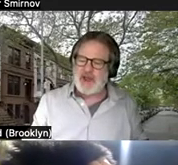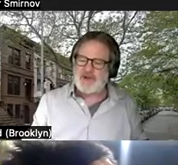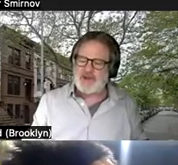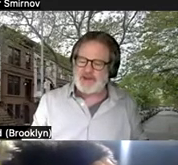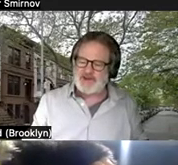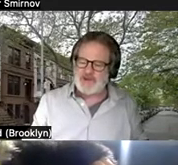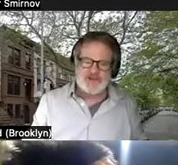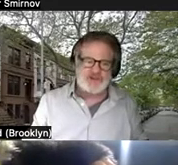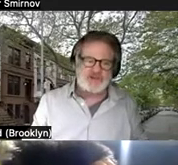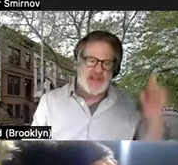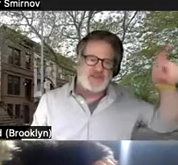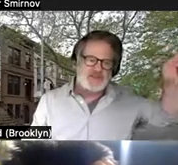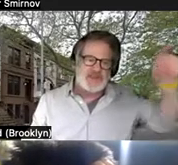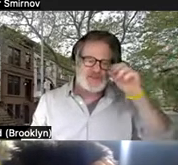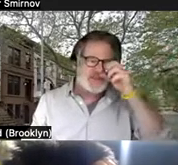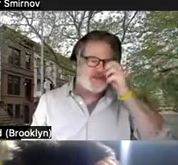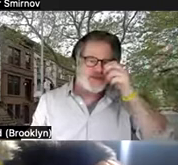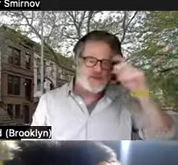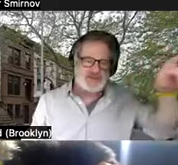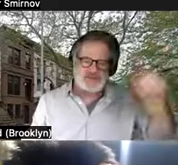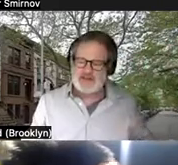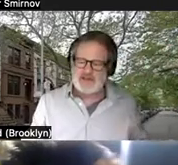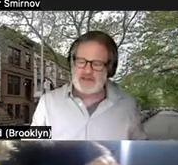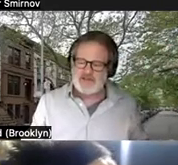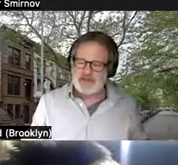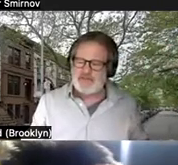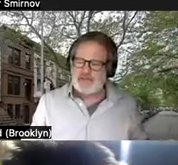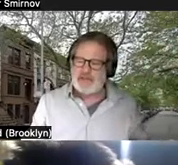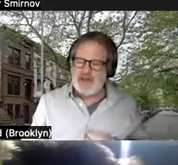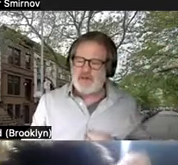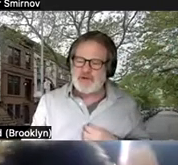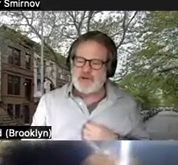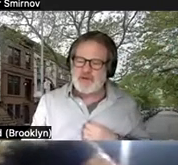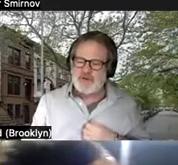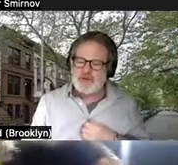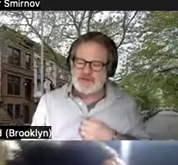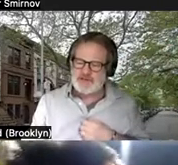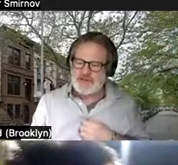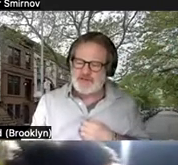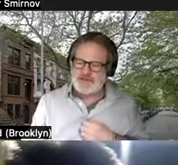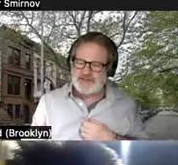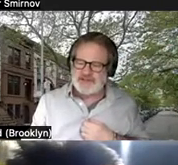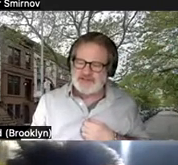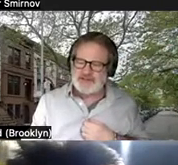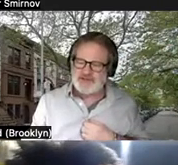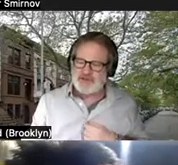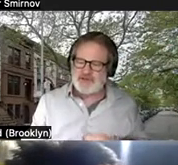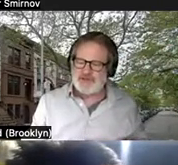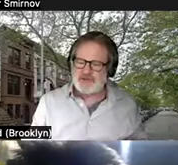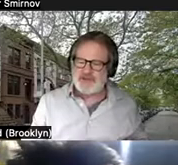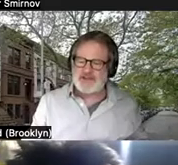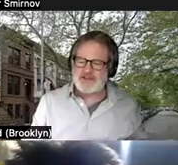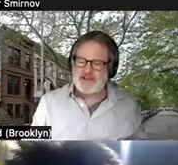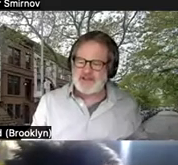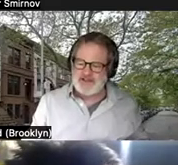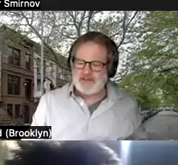But there's some questions in the chat, and there's Alexander with his hand up right here, but I want to bring out one question in the chat, which is just such a cool question,